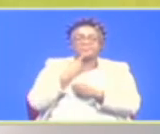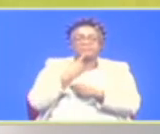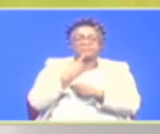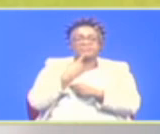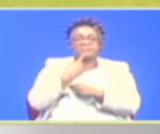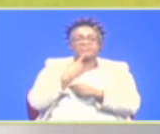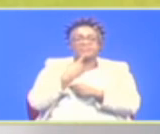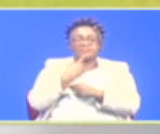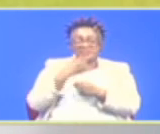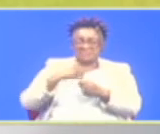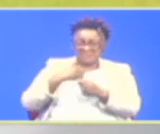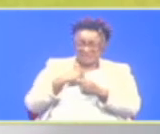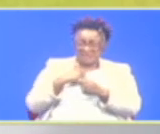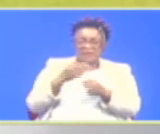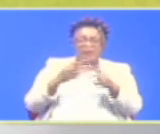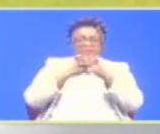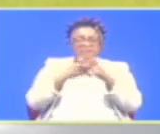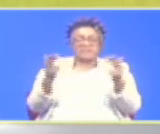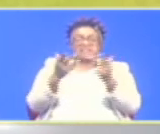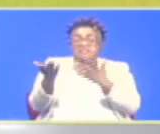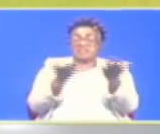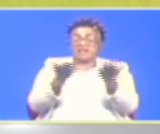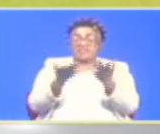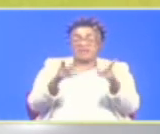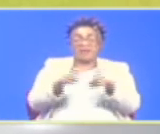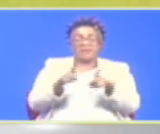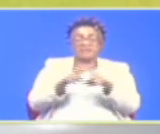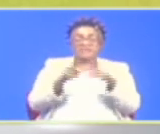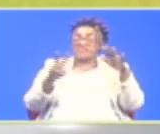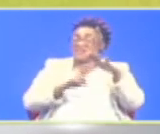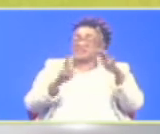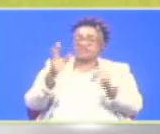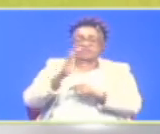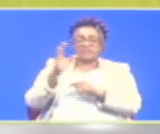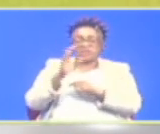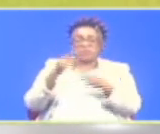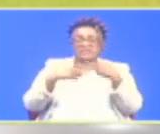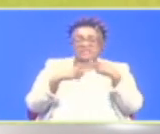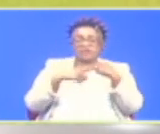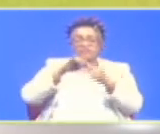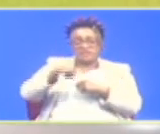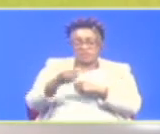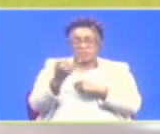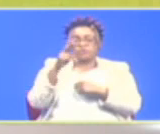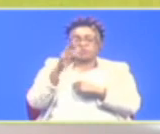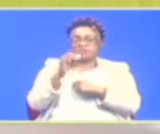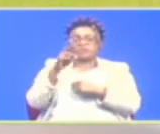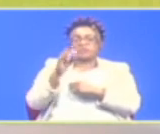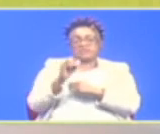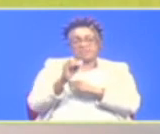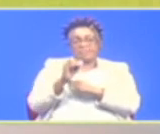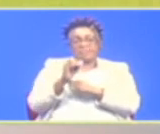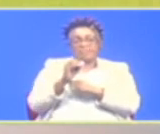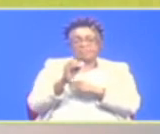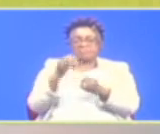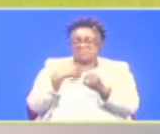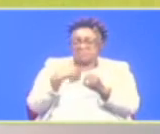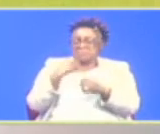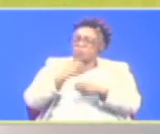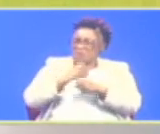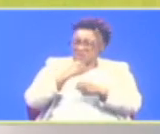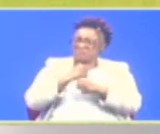started serving as Vice Chancellor on 6th of January 2020. And I've been serving since